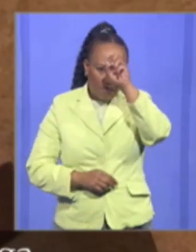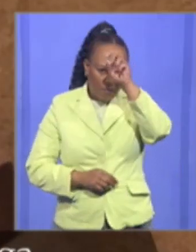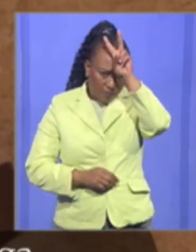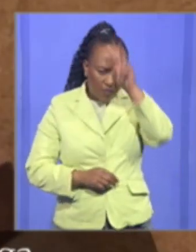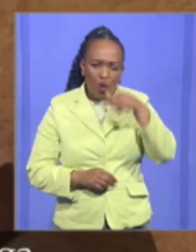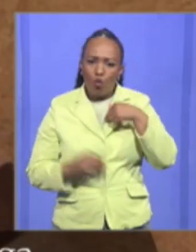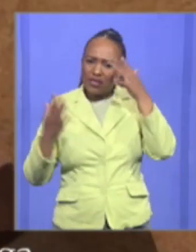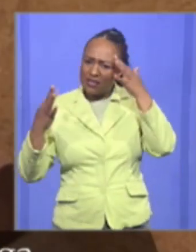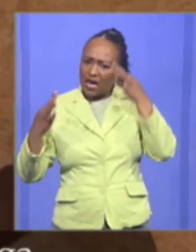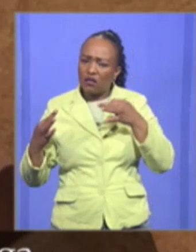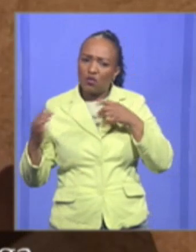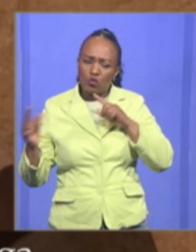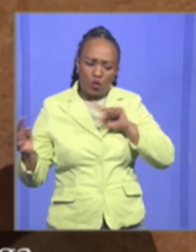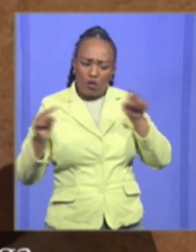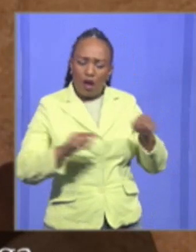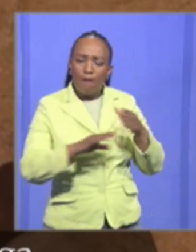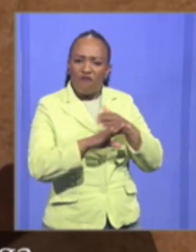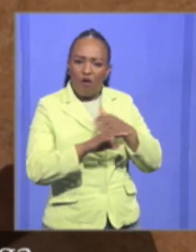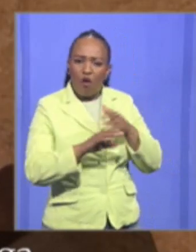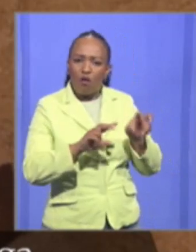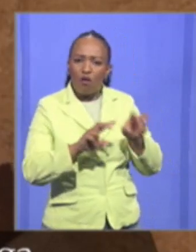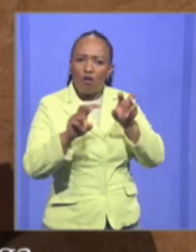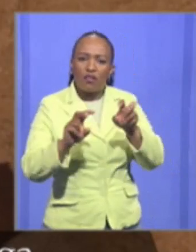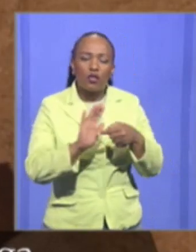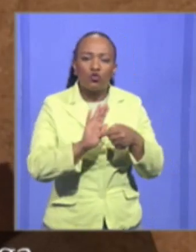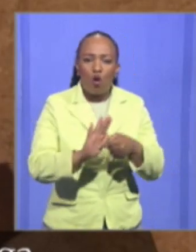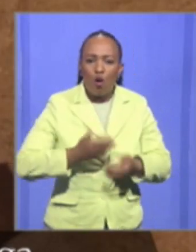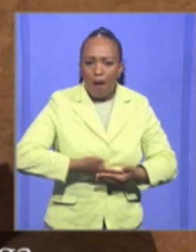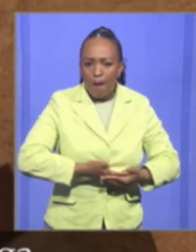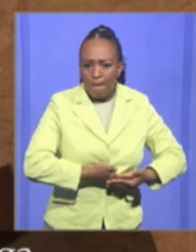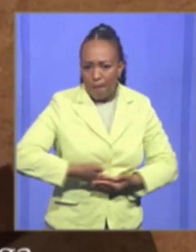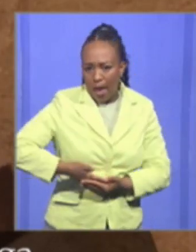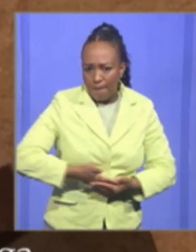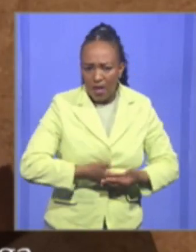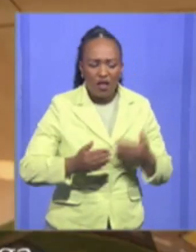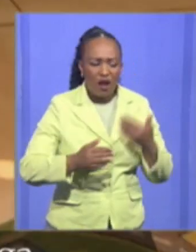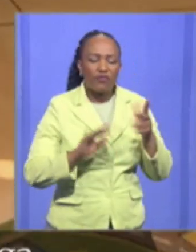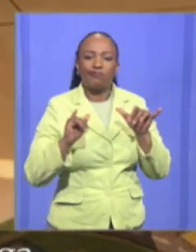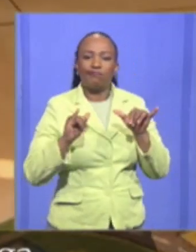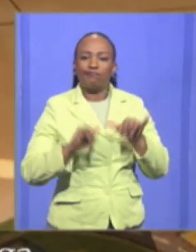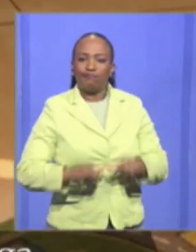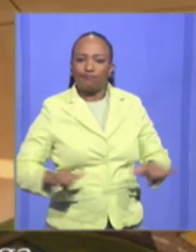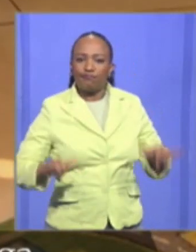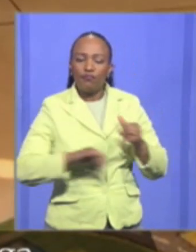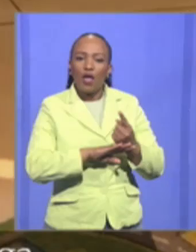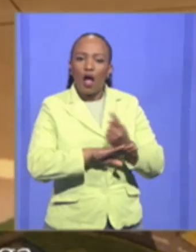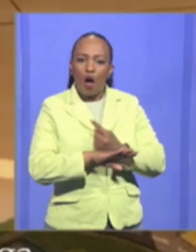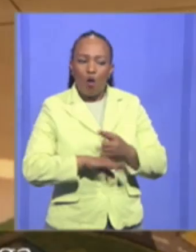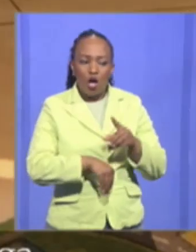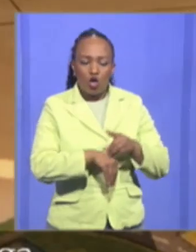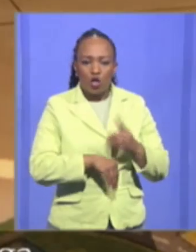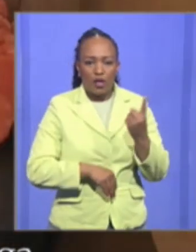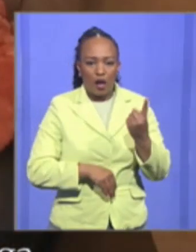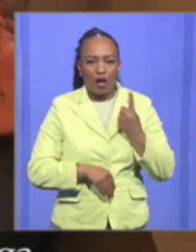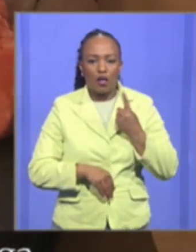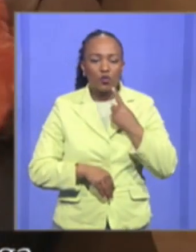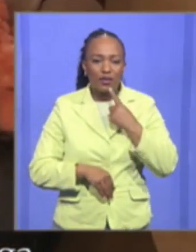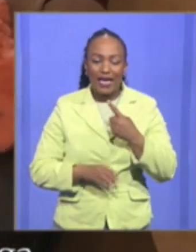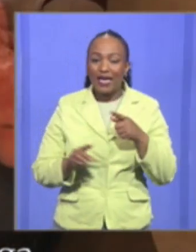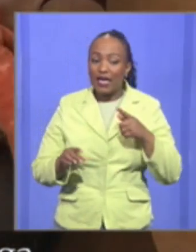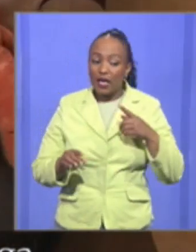transfer them to Bushbuckridge. They showed us the baby and made us wait for a couple of hours. The doctor came and told us Matilda has passed